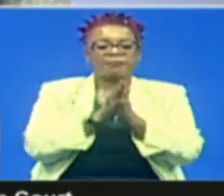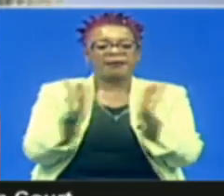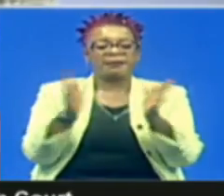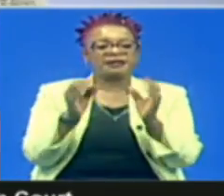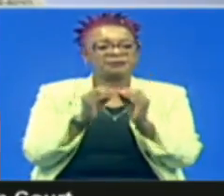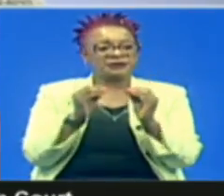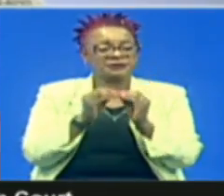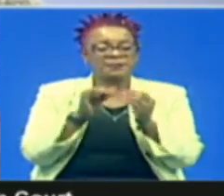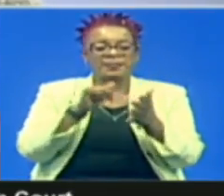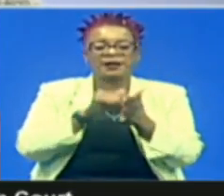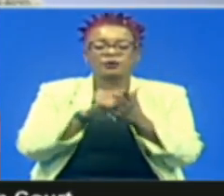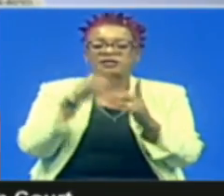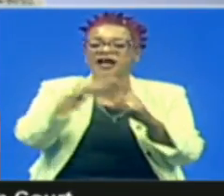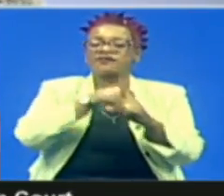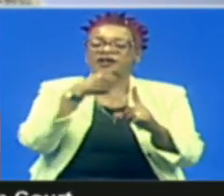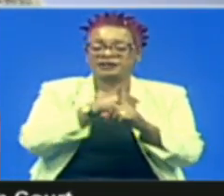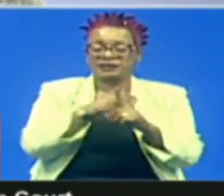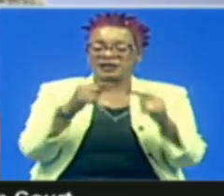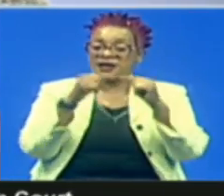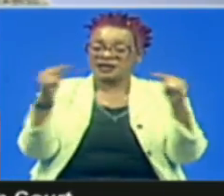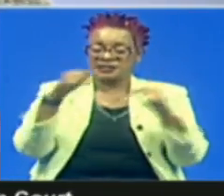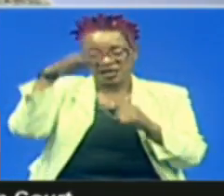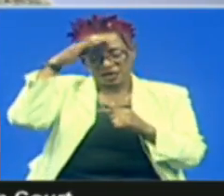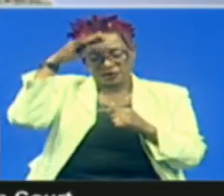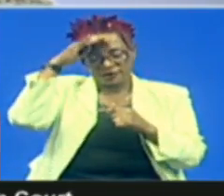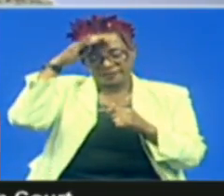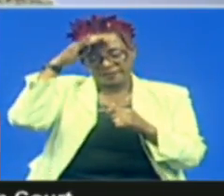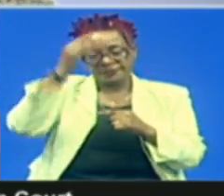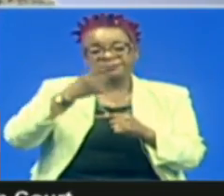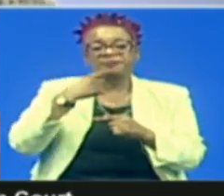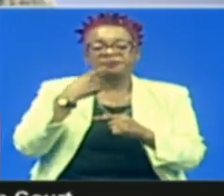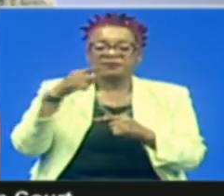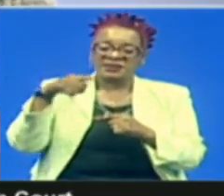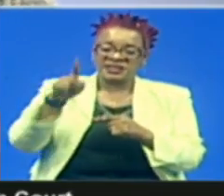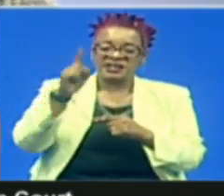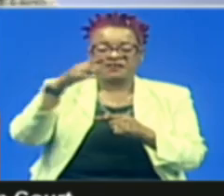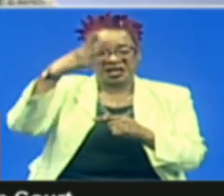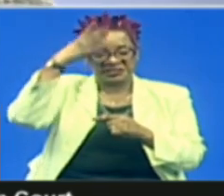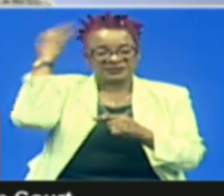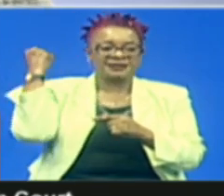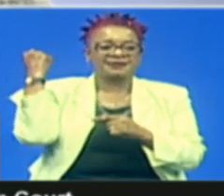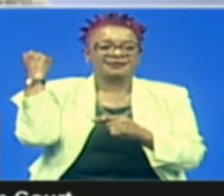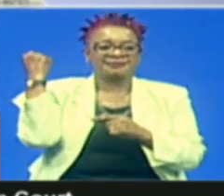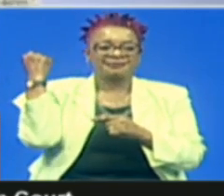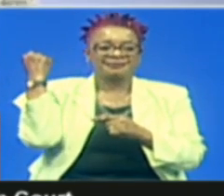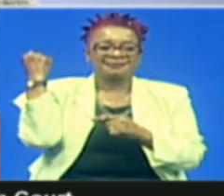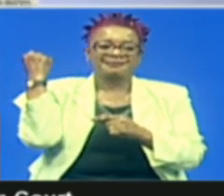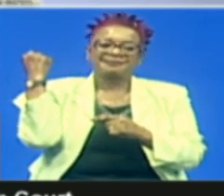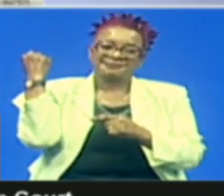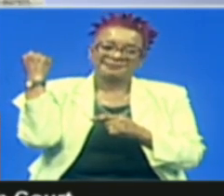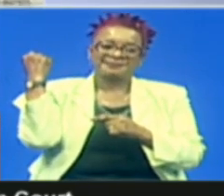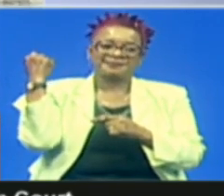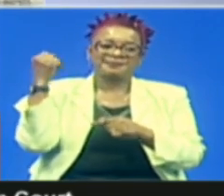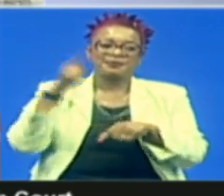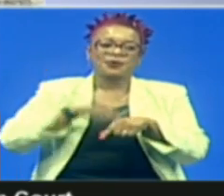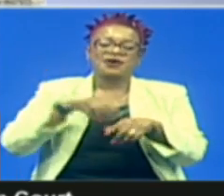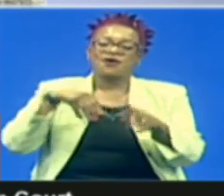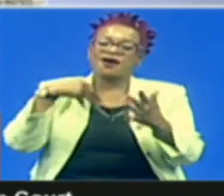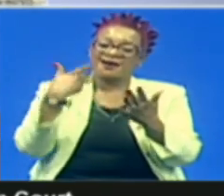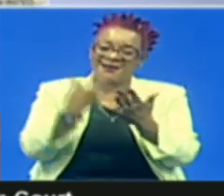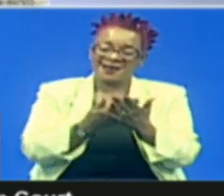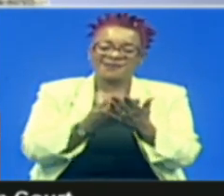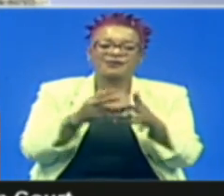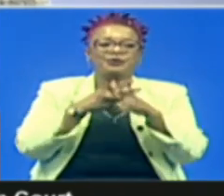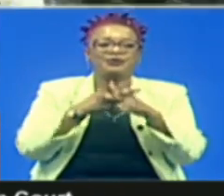advocating against alcoholism because they say that he was drunk. Well, when he arrived and began to address the public,